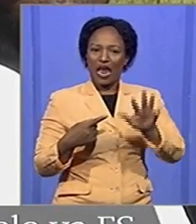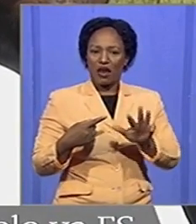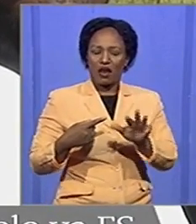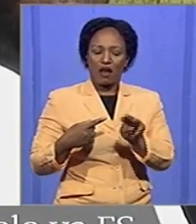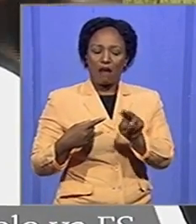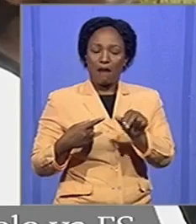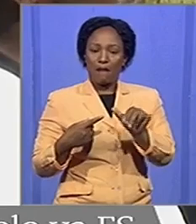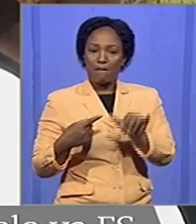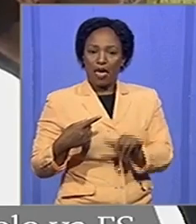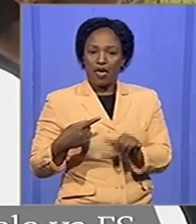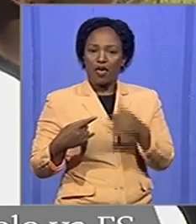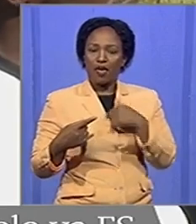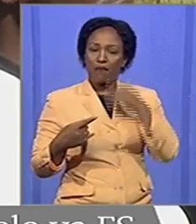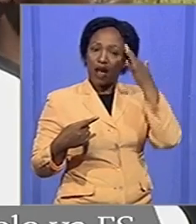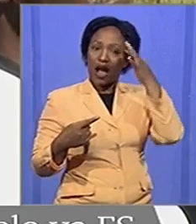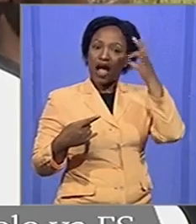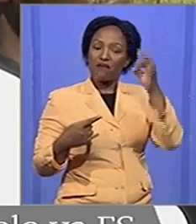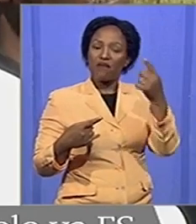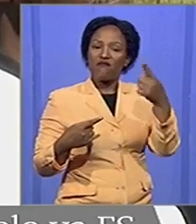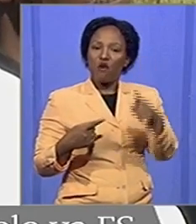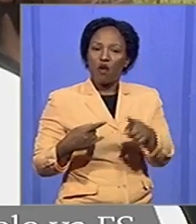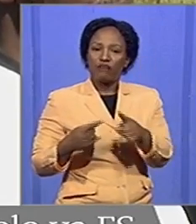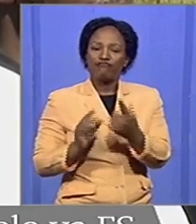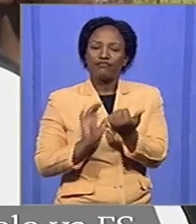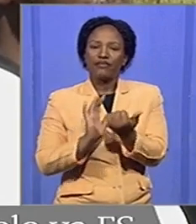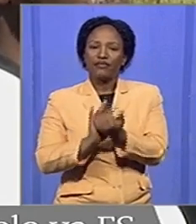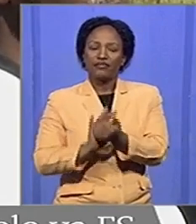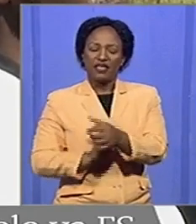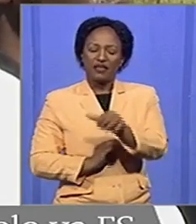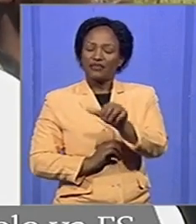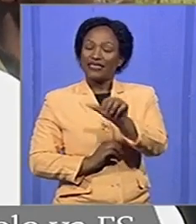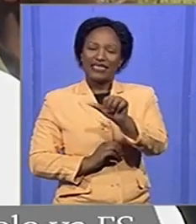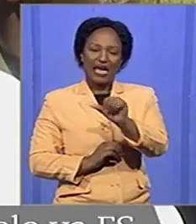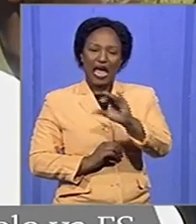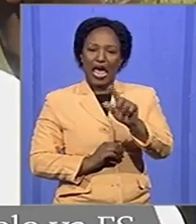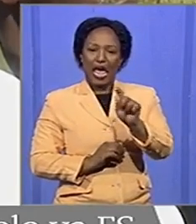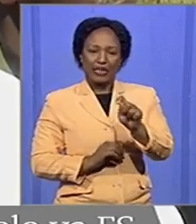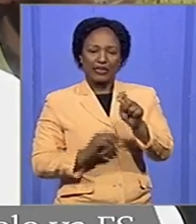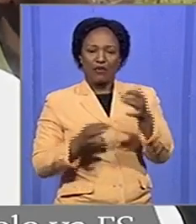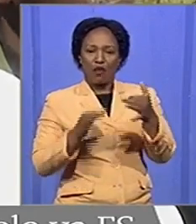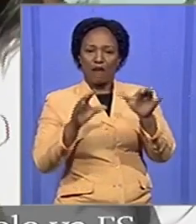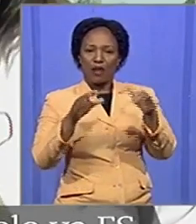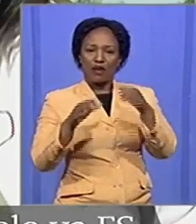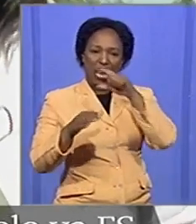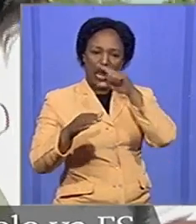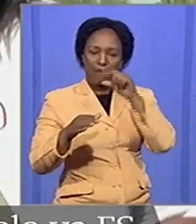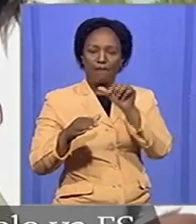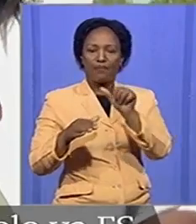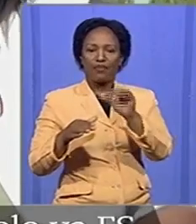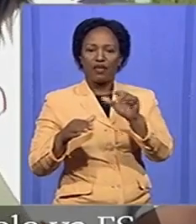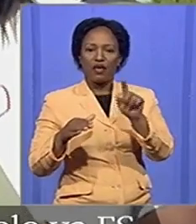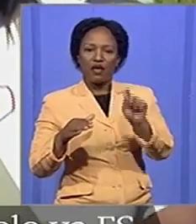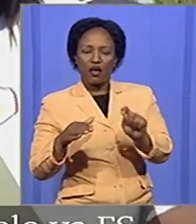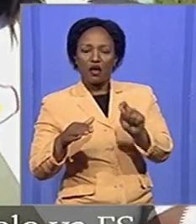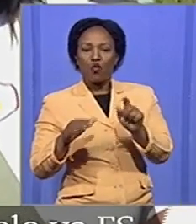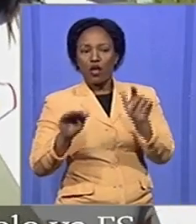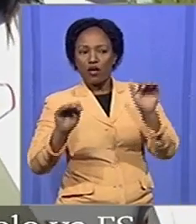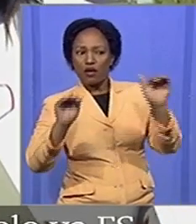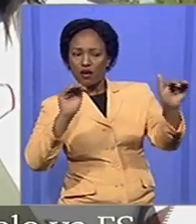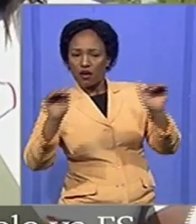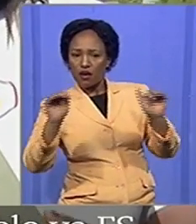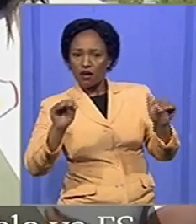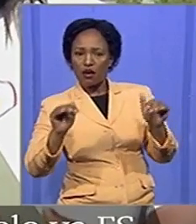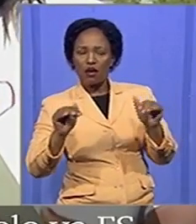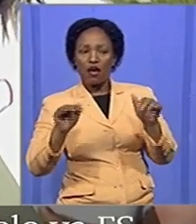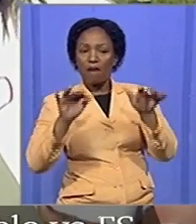will be government of act. And that's why we are calling upon the people of the Free State, the people who